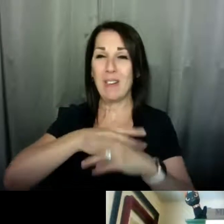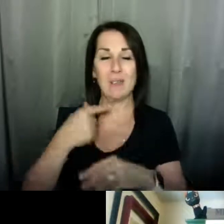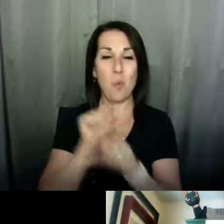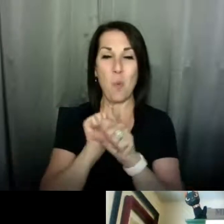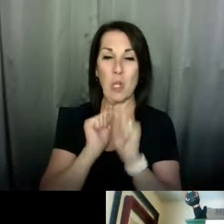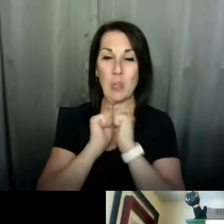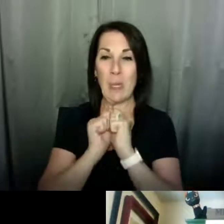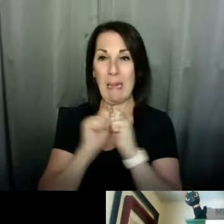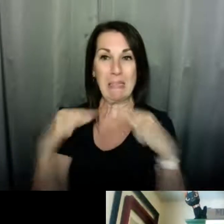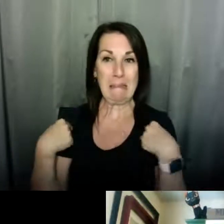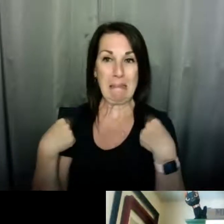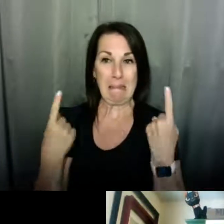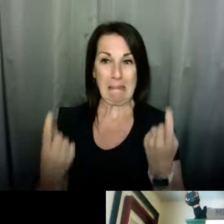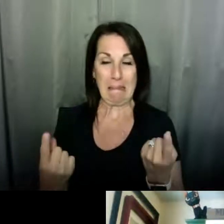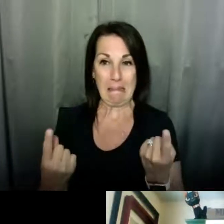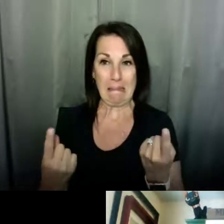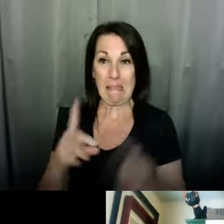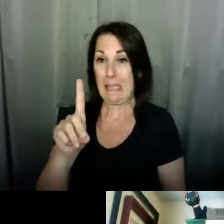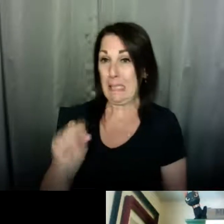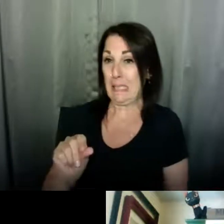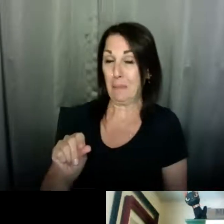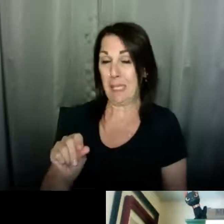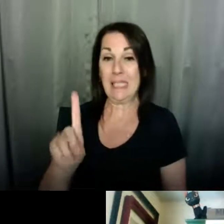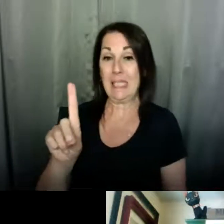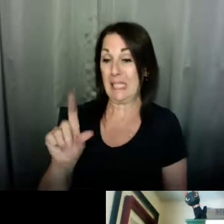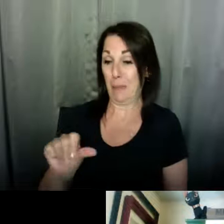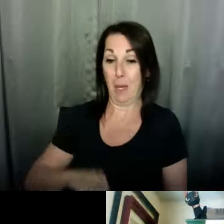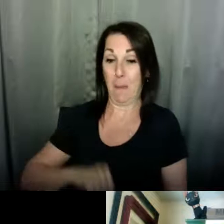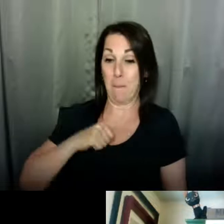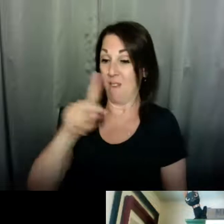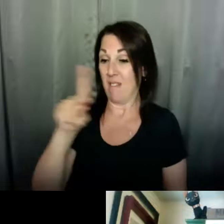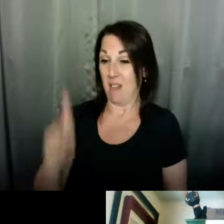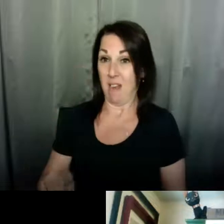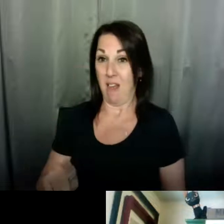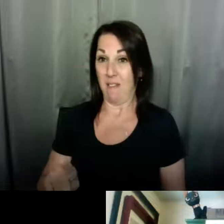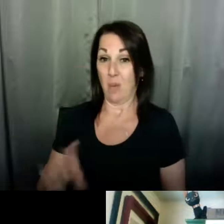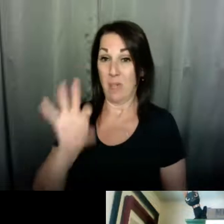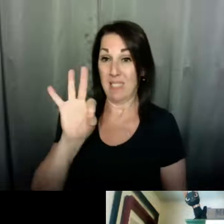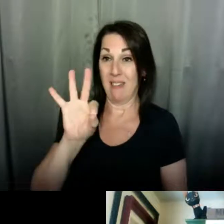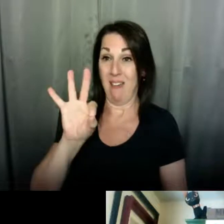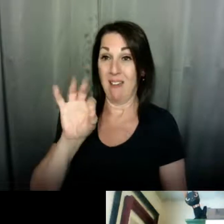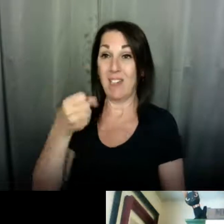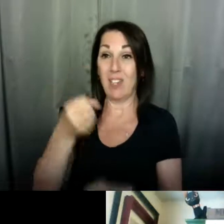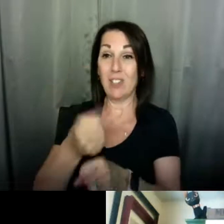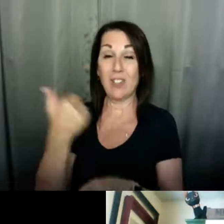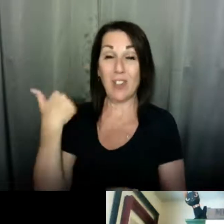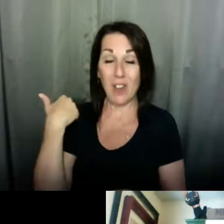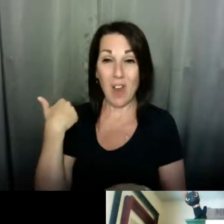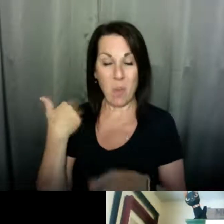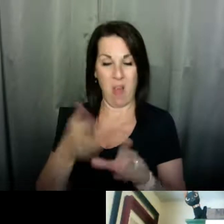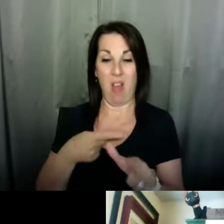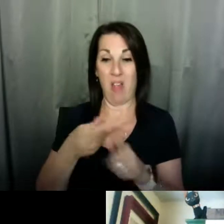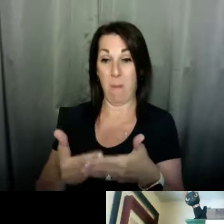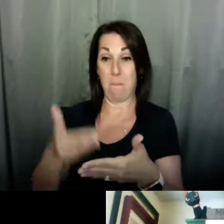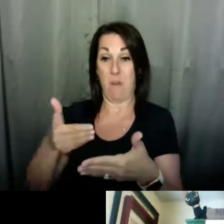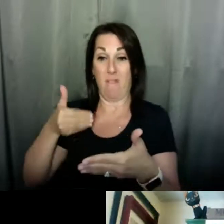together now since the very first Disability Pride Philadelphia, which was 9 years ago, and it's, you know, and even before that we were